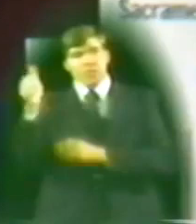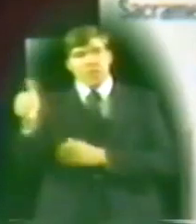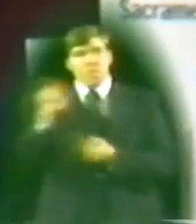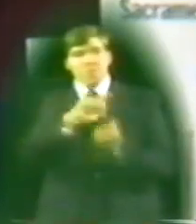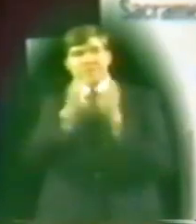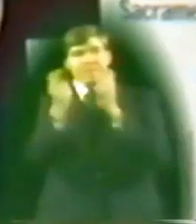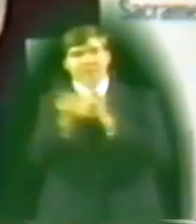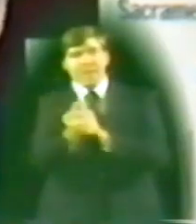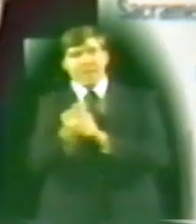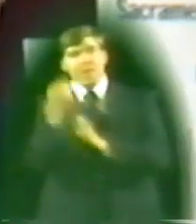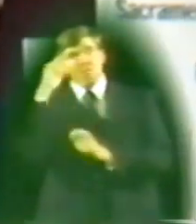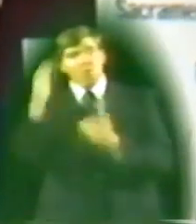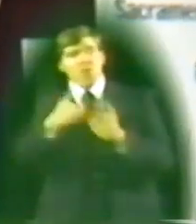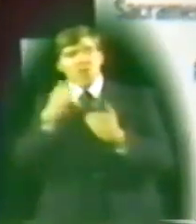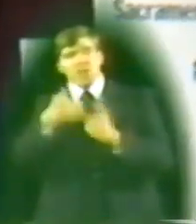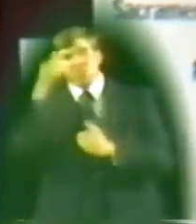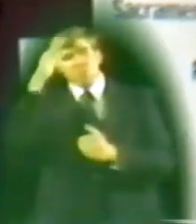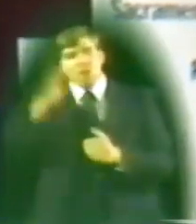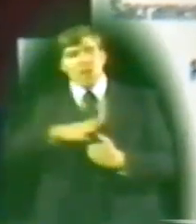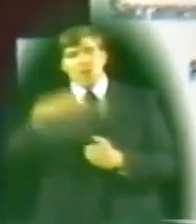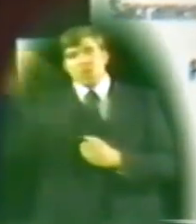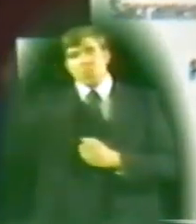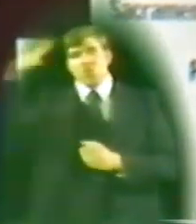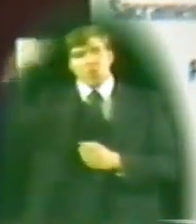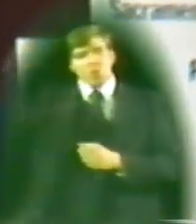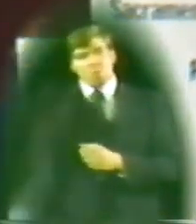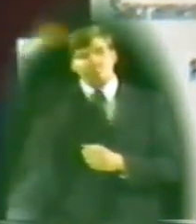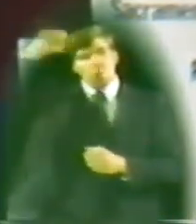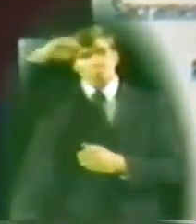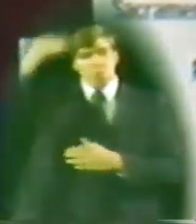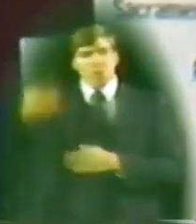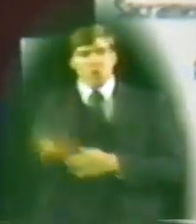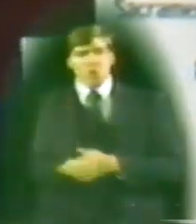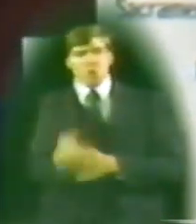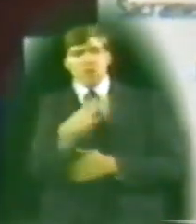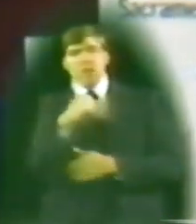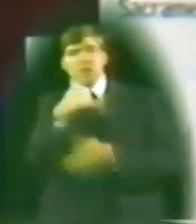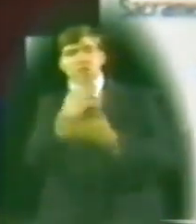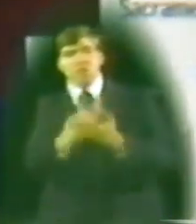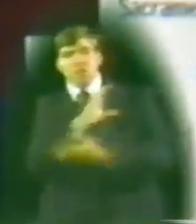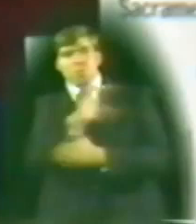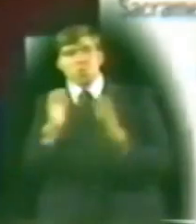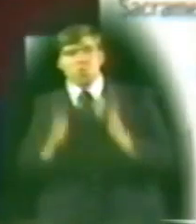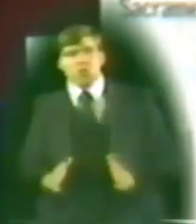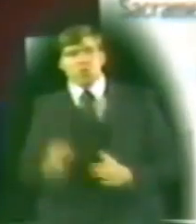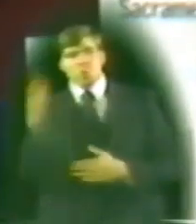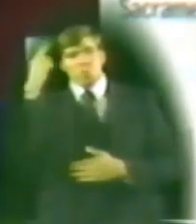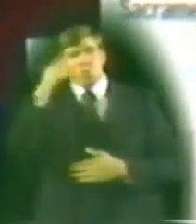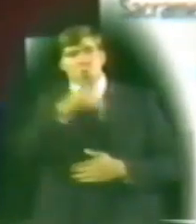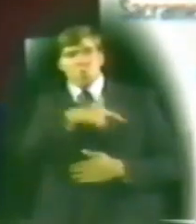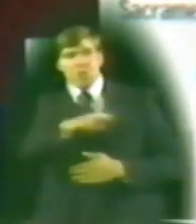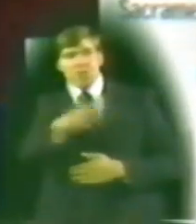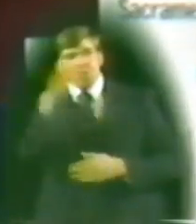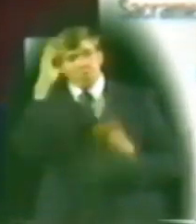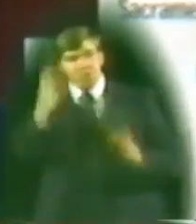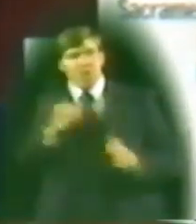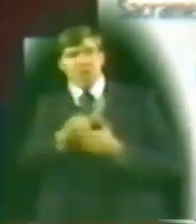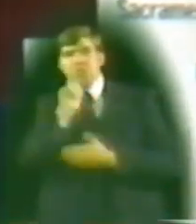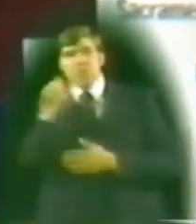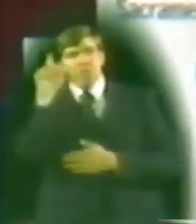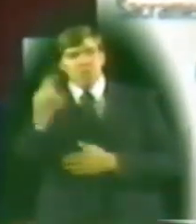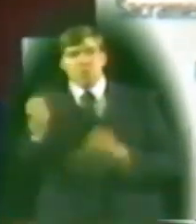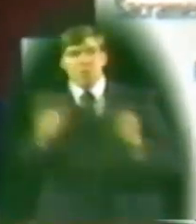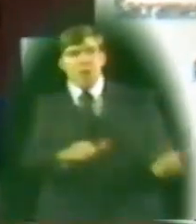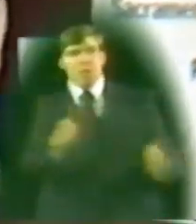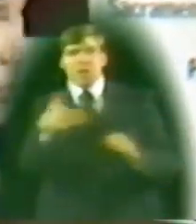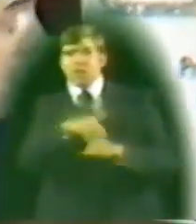changed. For the convenience of man, sprinkling and pouring were introduced, and some Christian religions decided that baptism wasn't necessary at